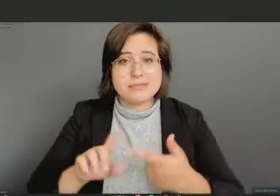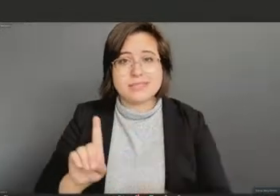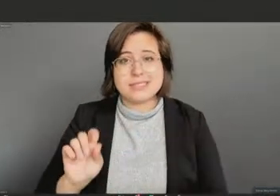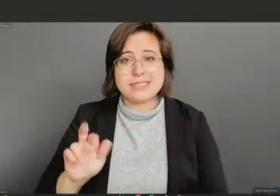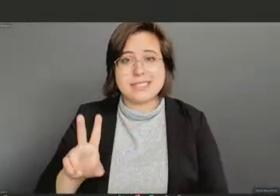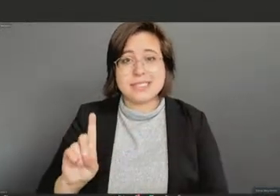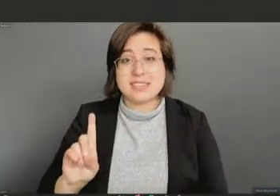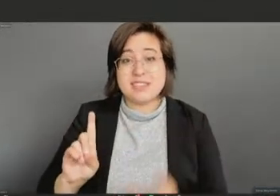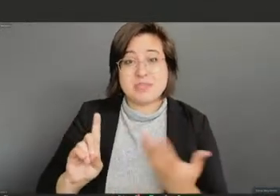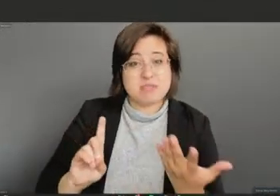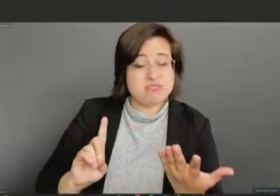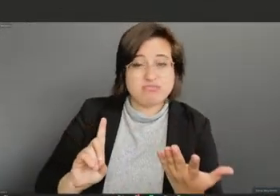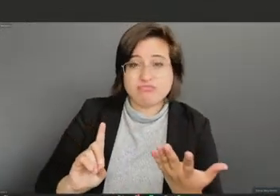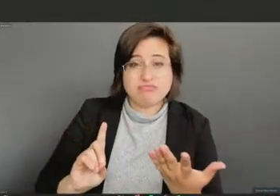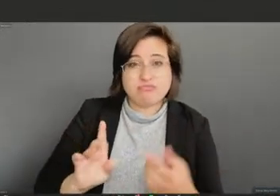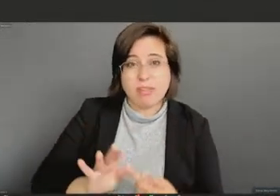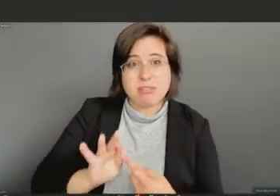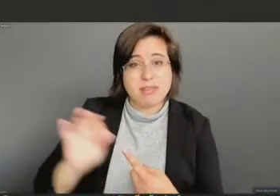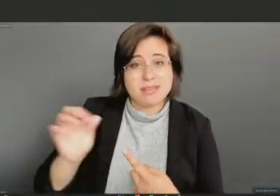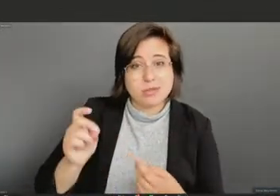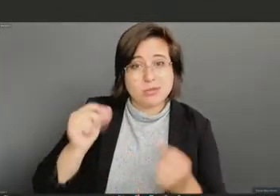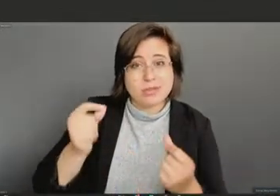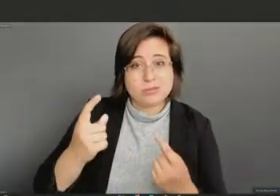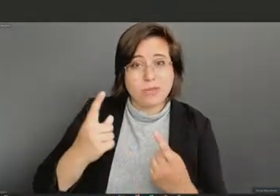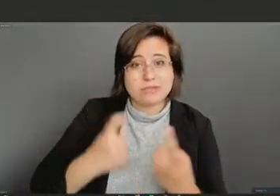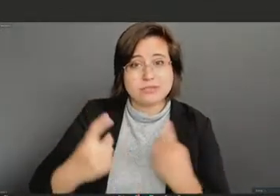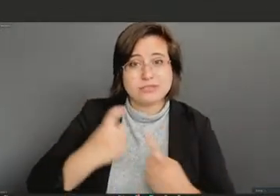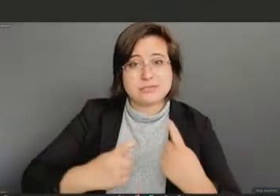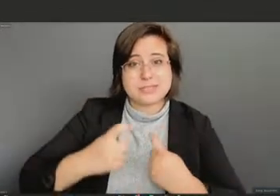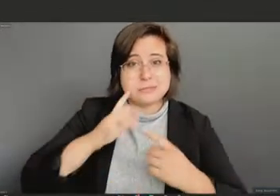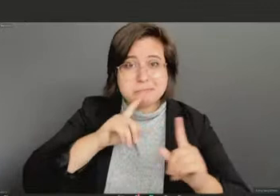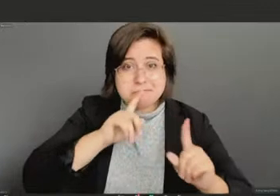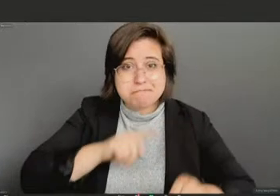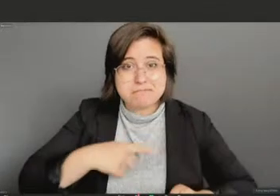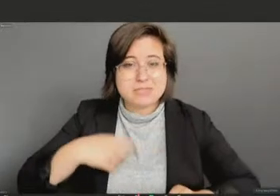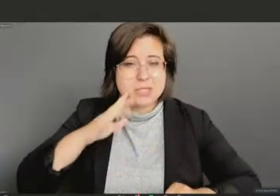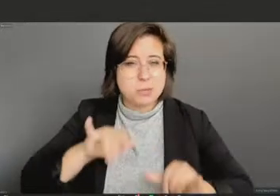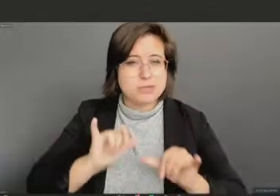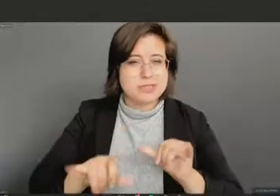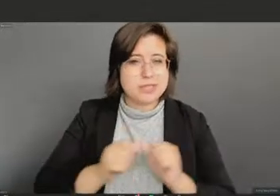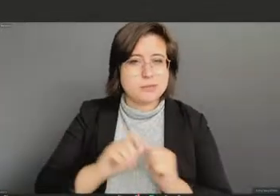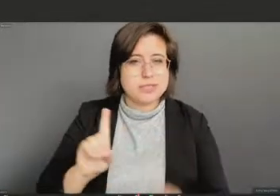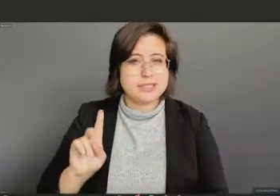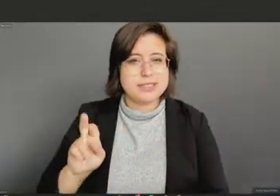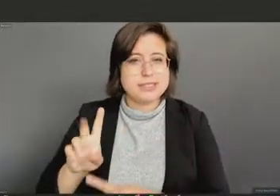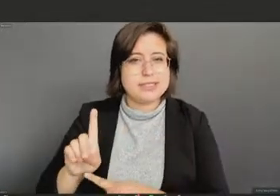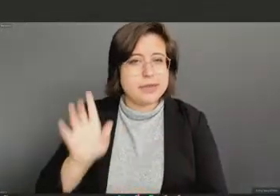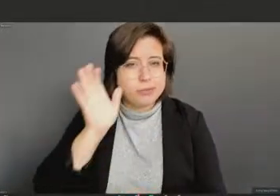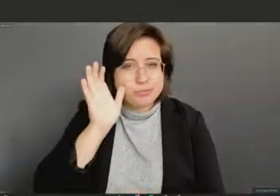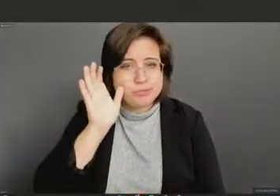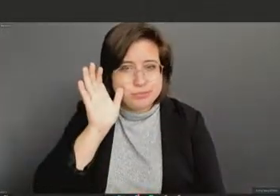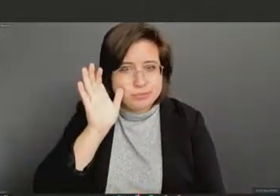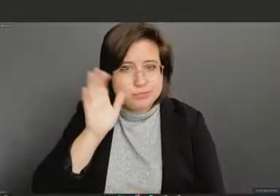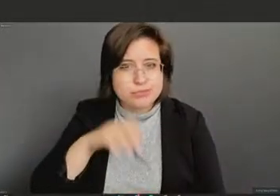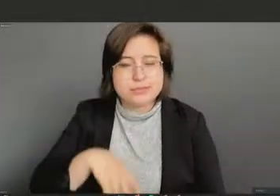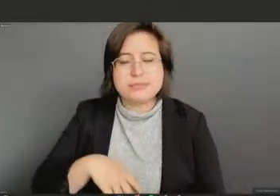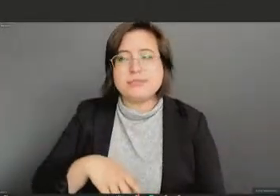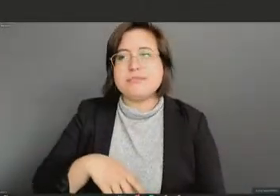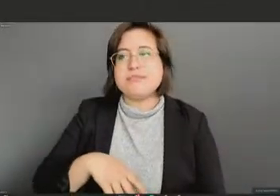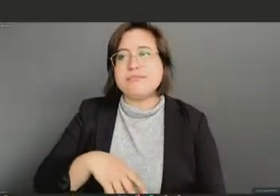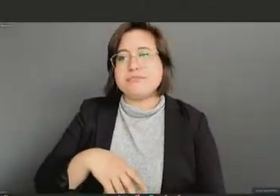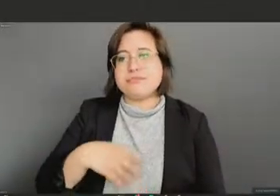there's any quick questions I can deal with here. I will certainly stay with David's presentation and defer to